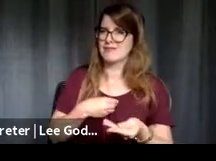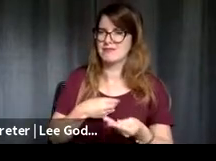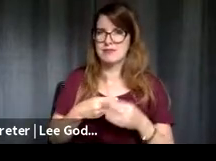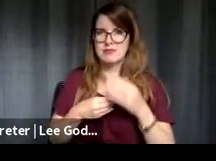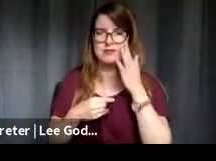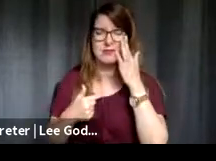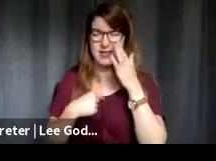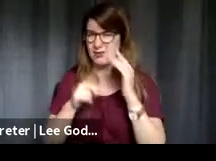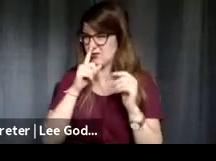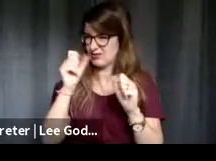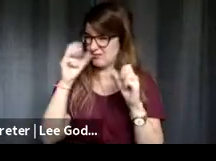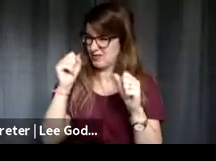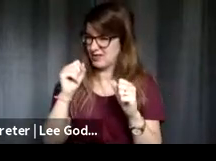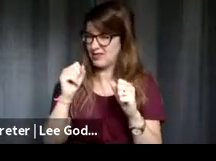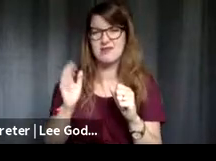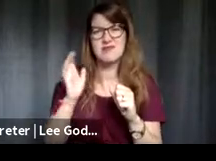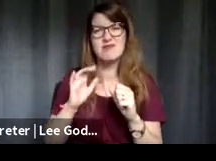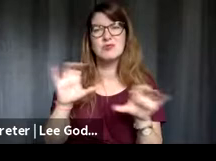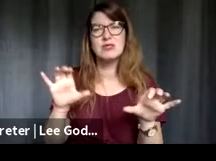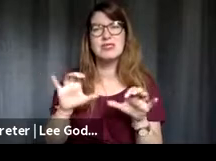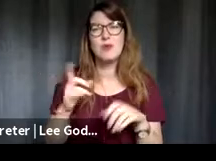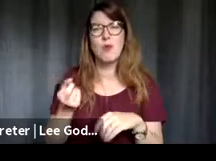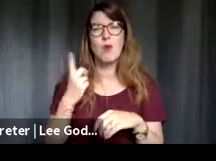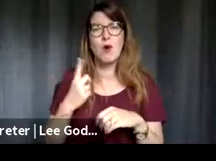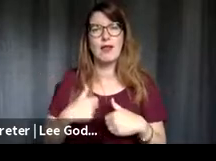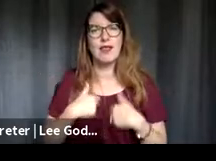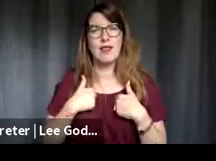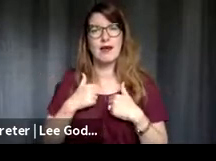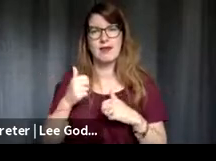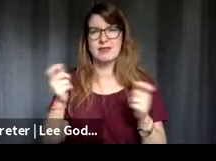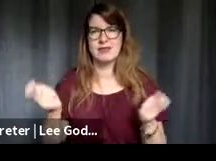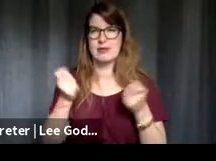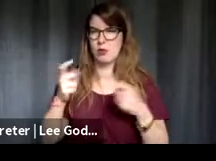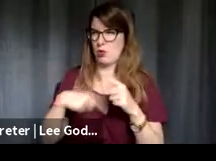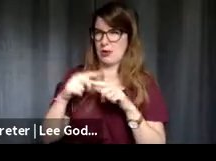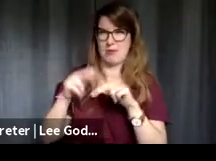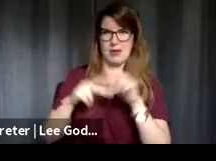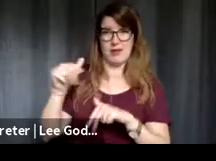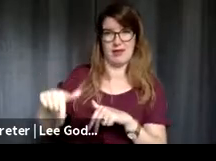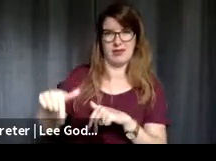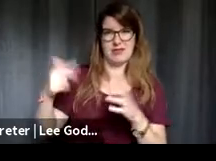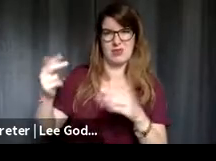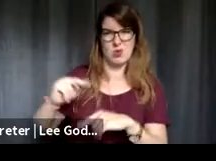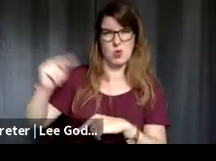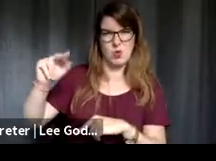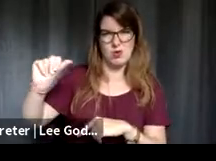when we did our One Life celebration when we built this building here at North. There was a woman who stood